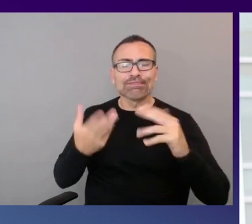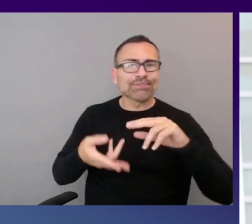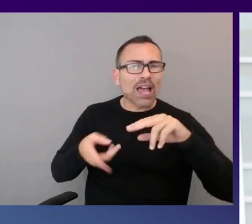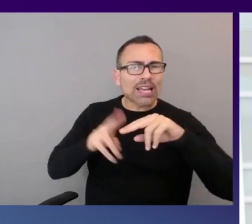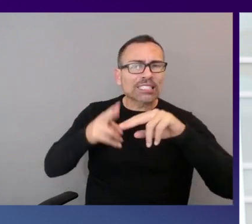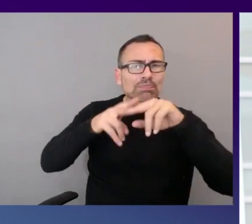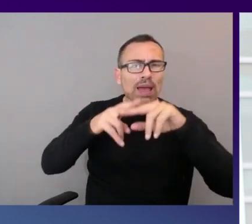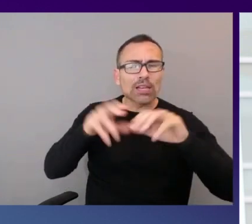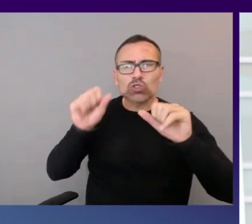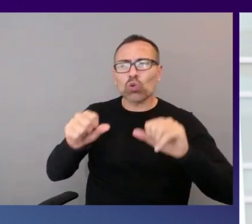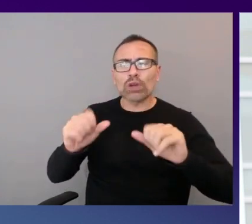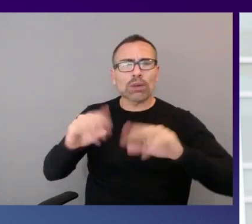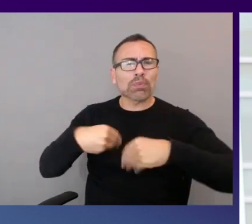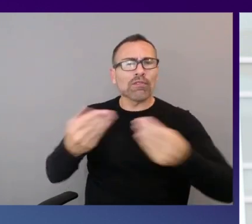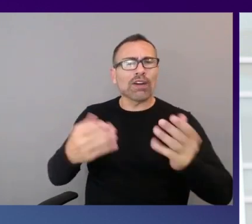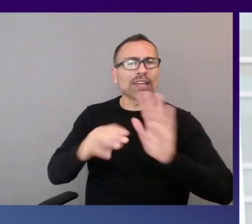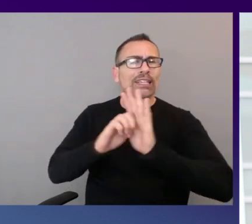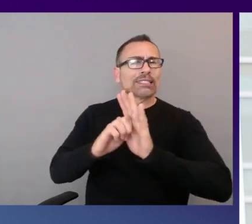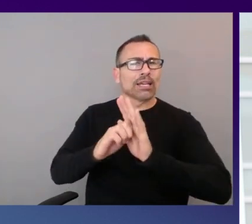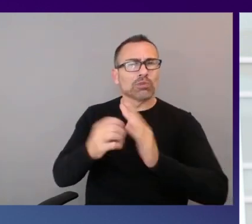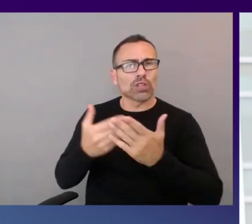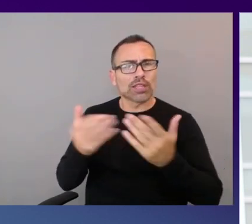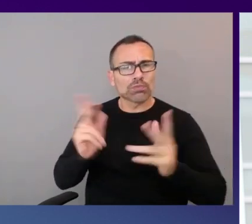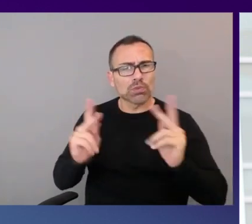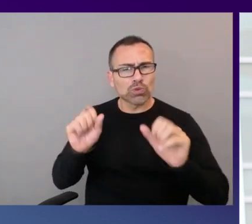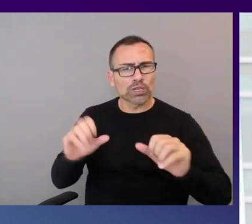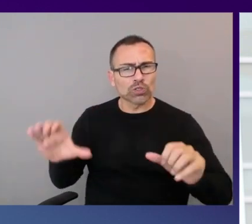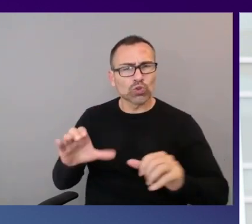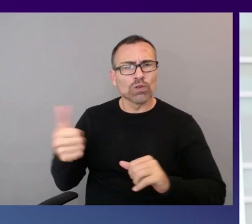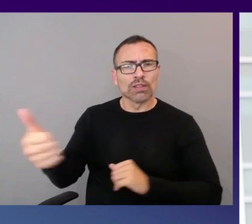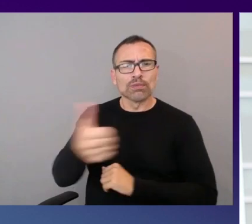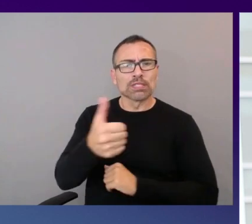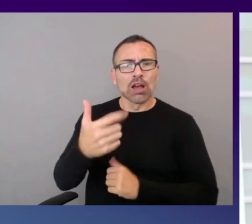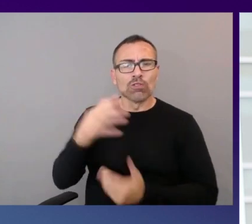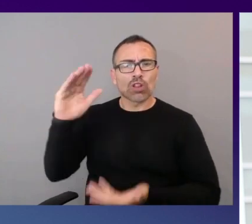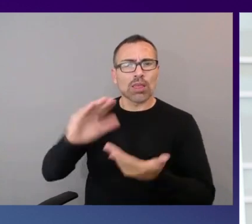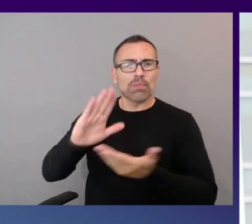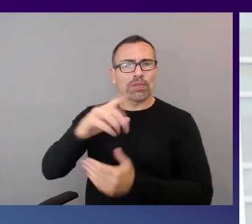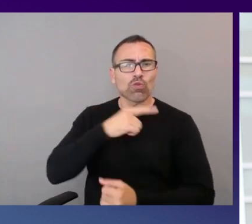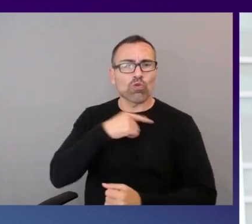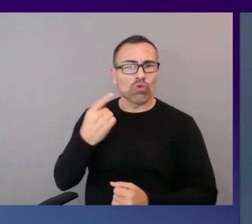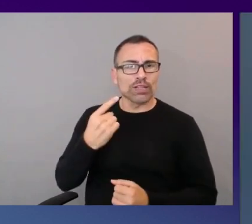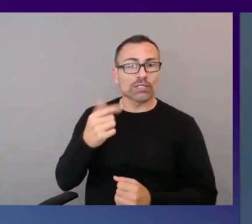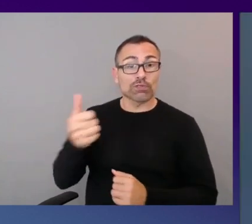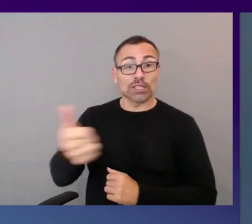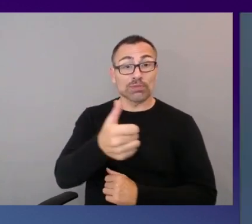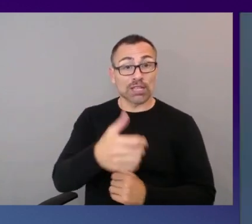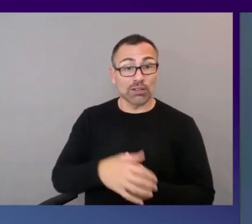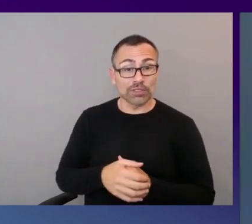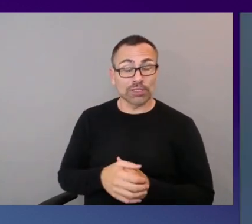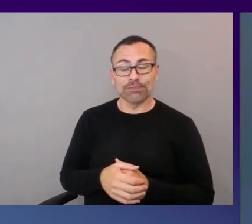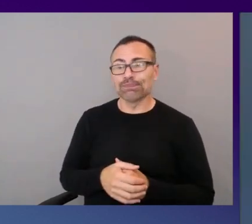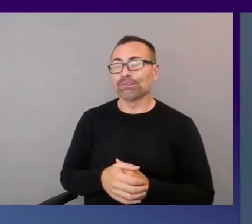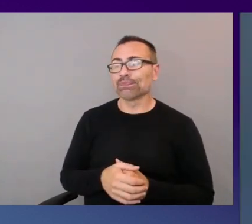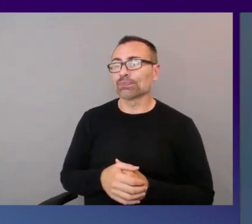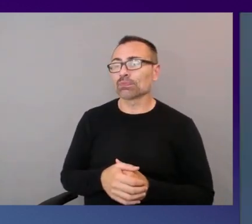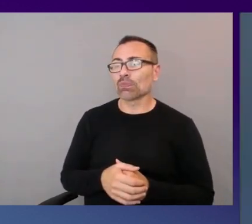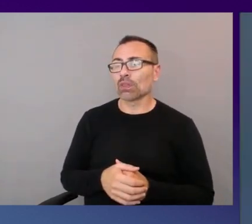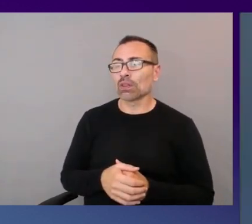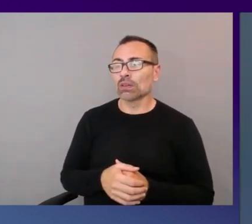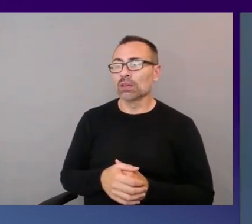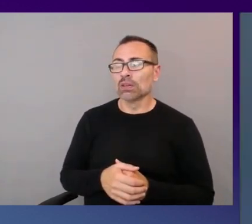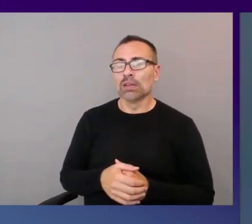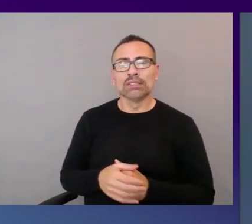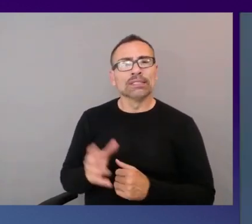examples and things that people can do to mitigate the risk or the potential, reduce the risk to themselves. And I